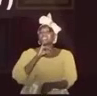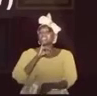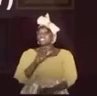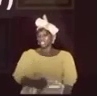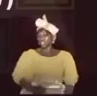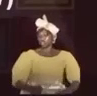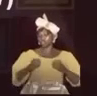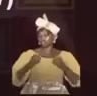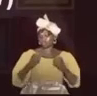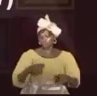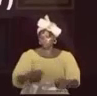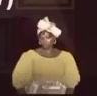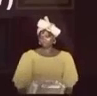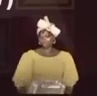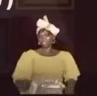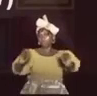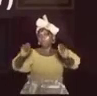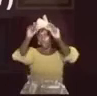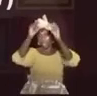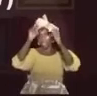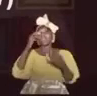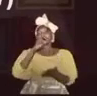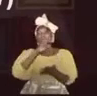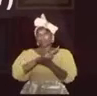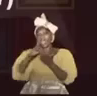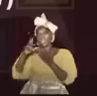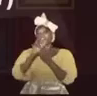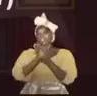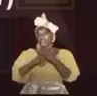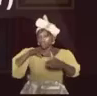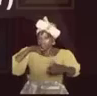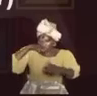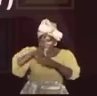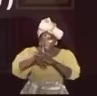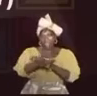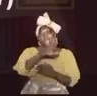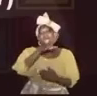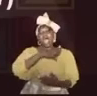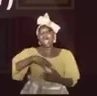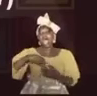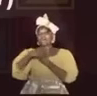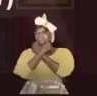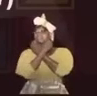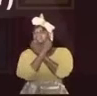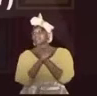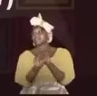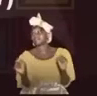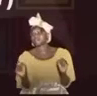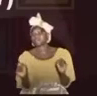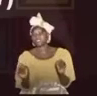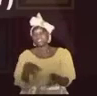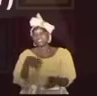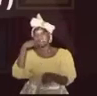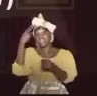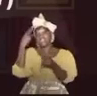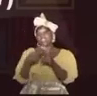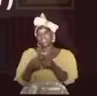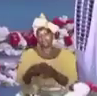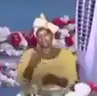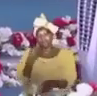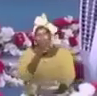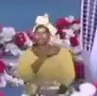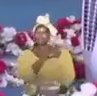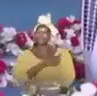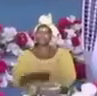tower. Hallelujah. The righteous runs into it and they are saved. The name of the Lord.